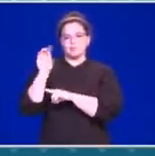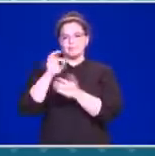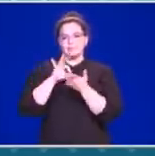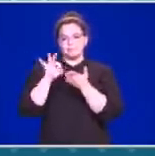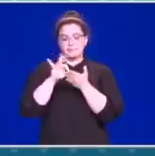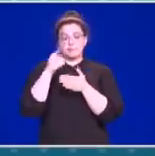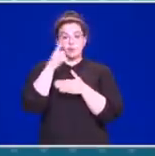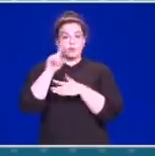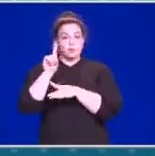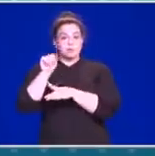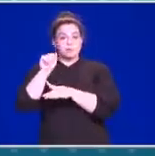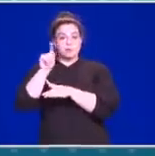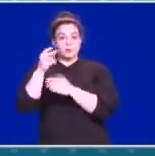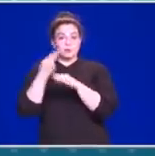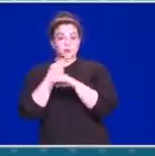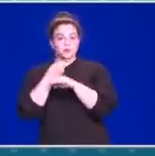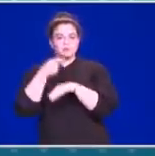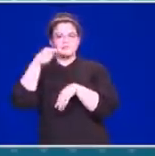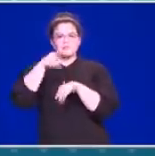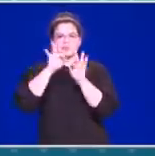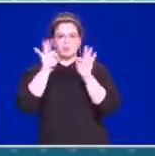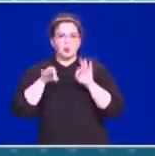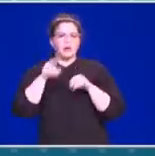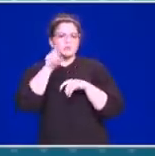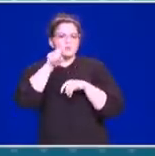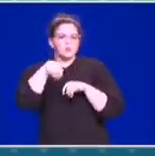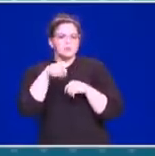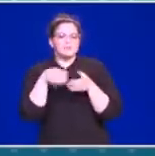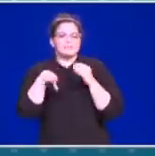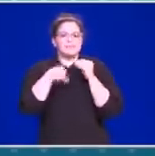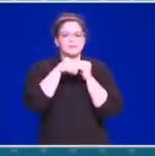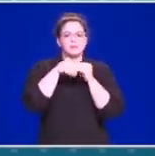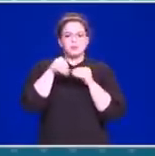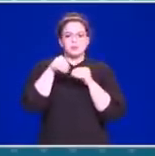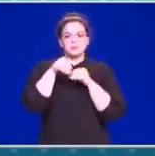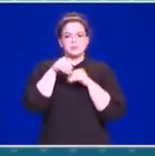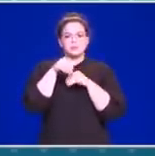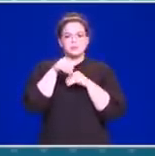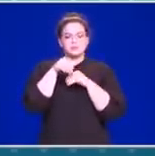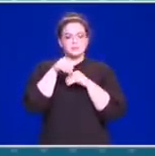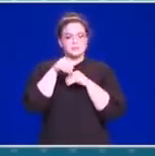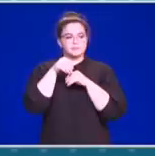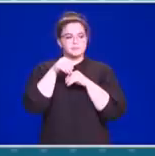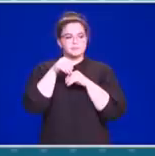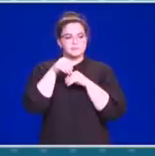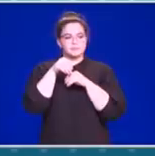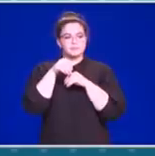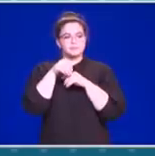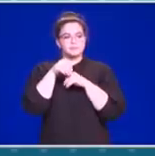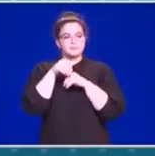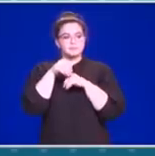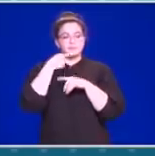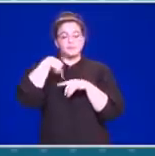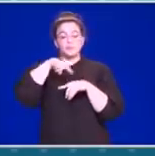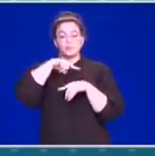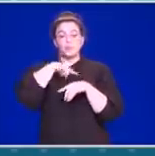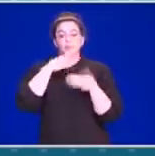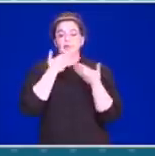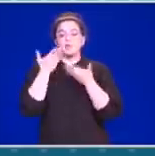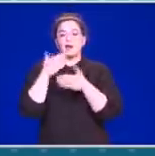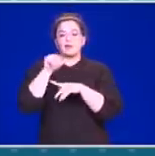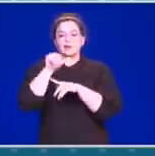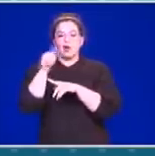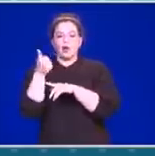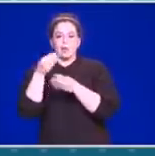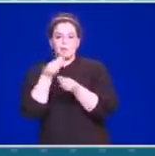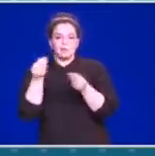data users, this format requires some additional software and work to extract the data. We are providing a number of supporting materials on